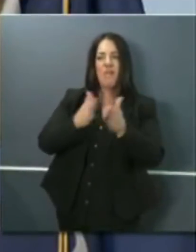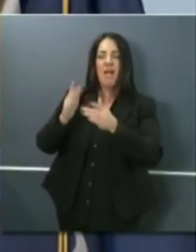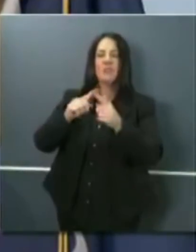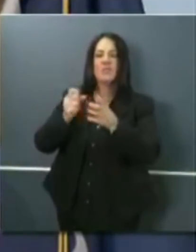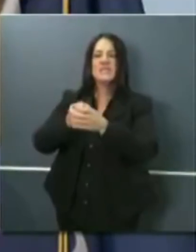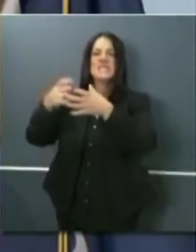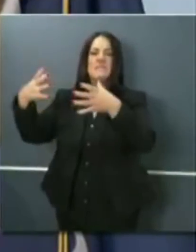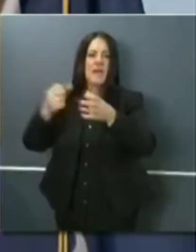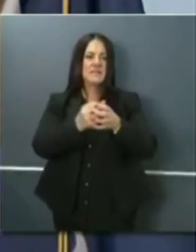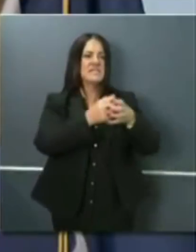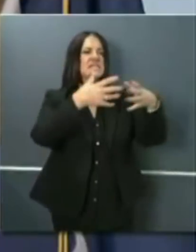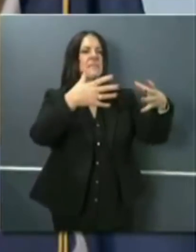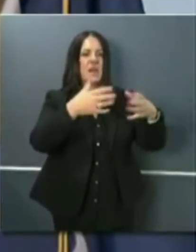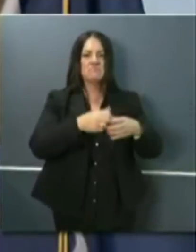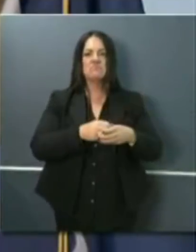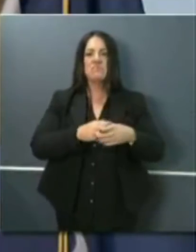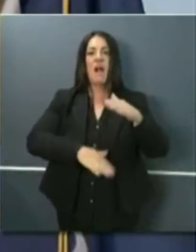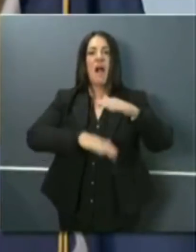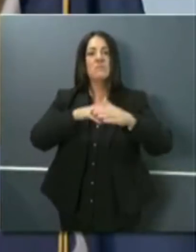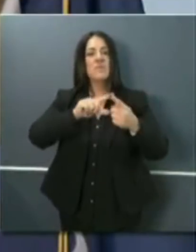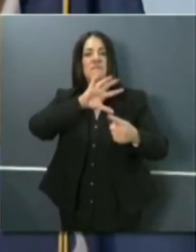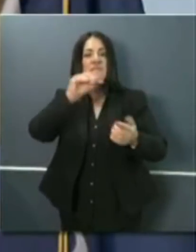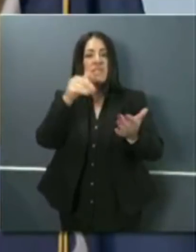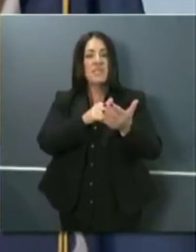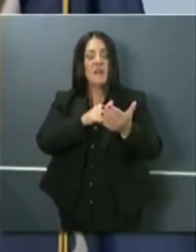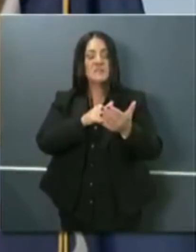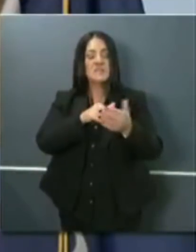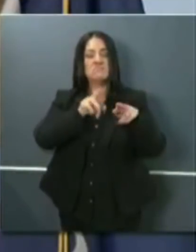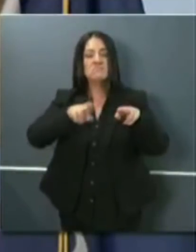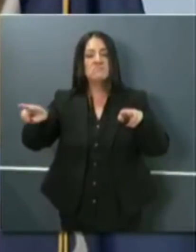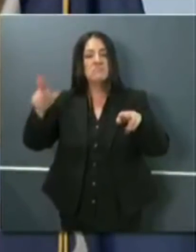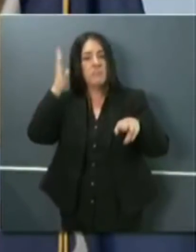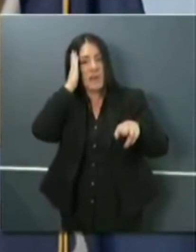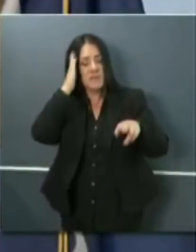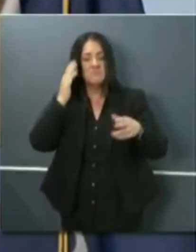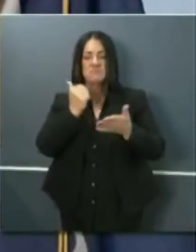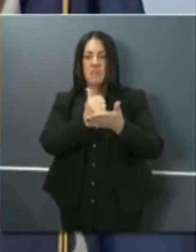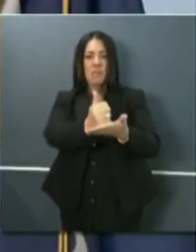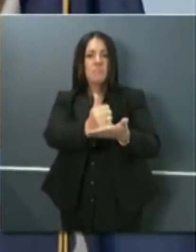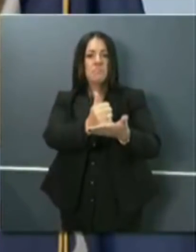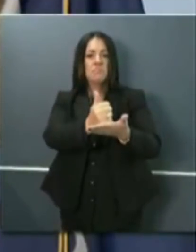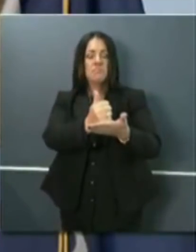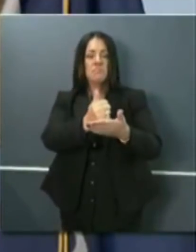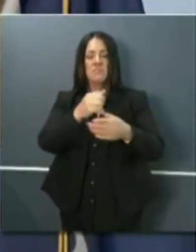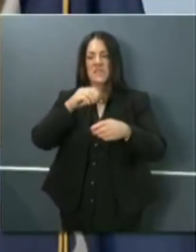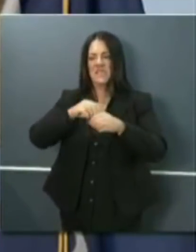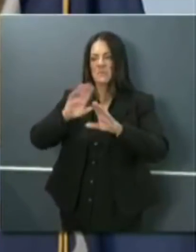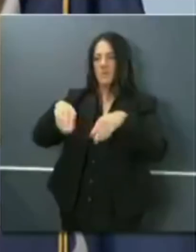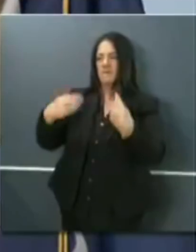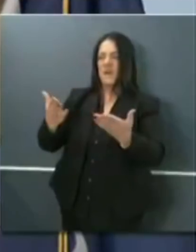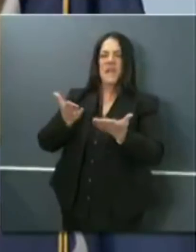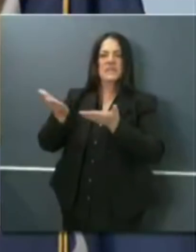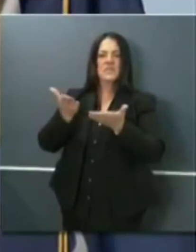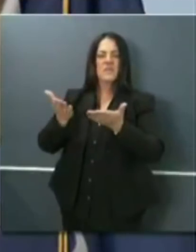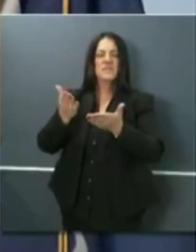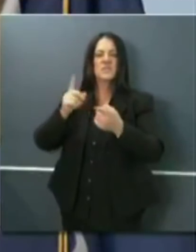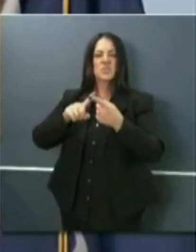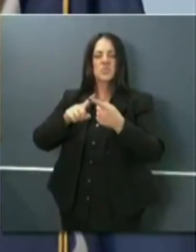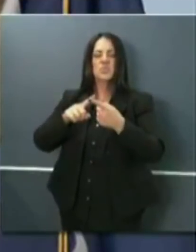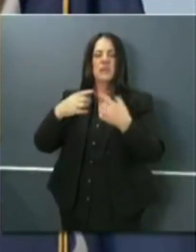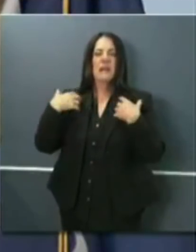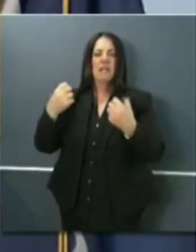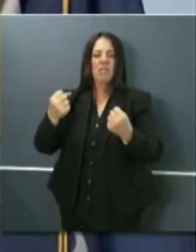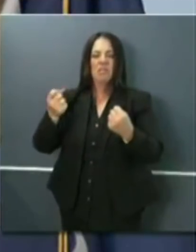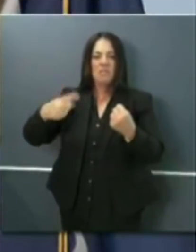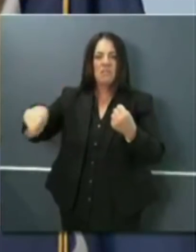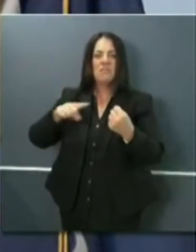increase by 50,000 beds our available capacity within our healthcare delivery system. We have